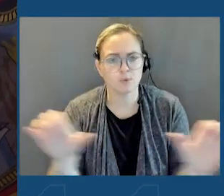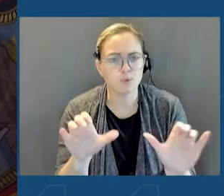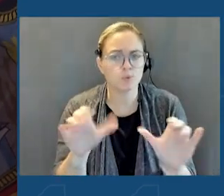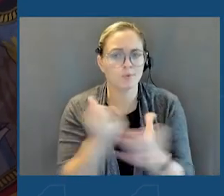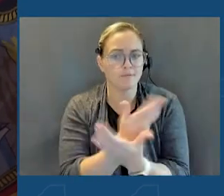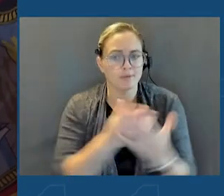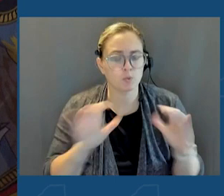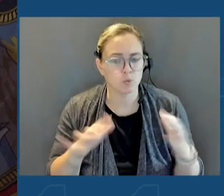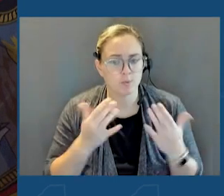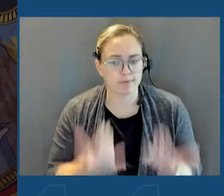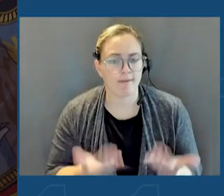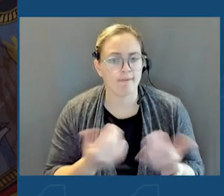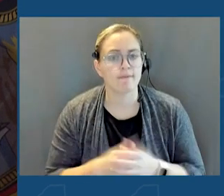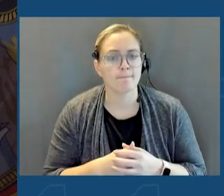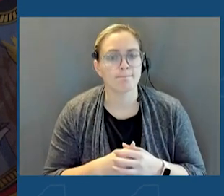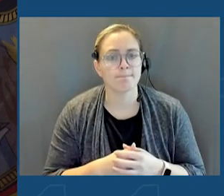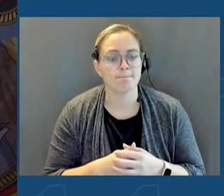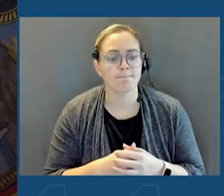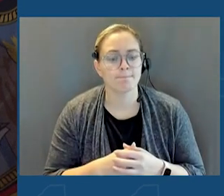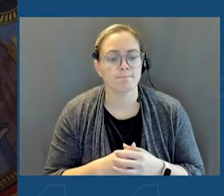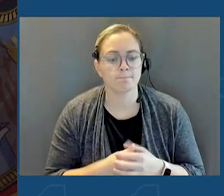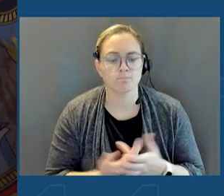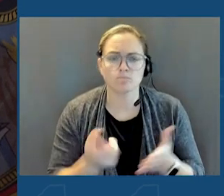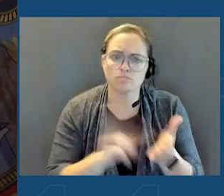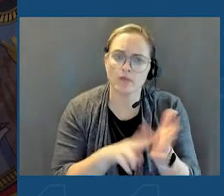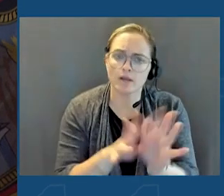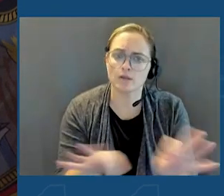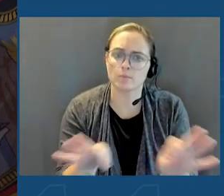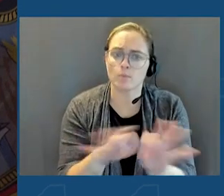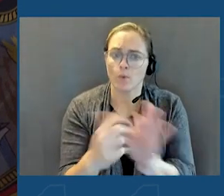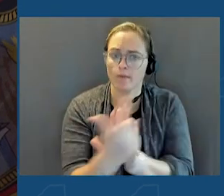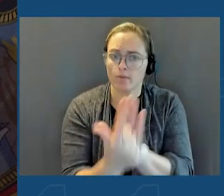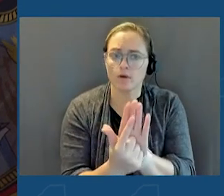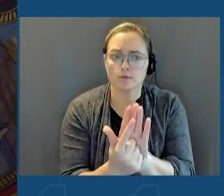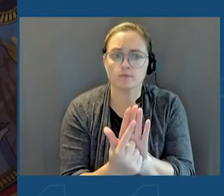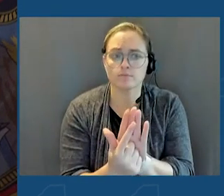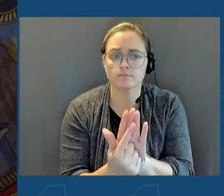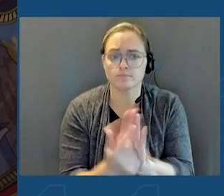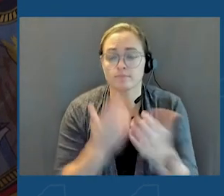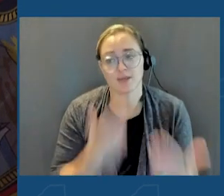today and signing important legislation. Dr. Kurth, please.